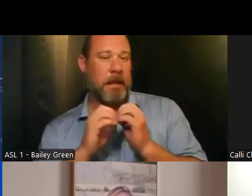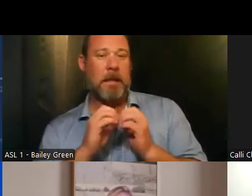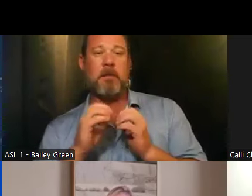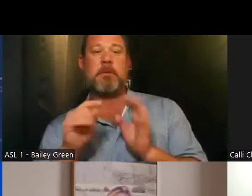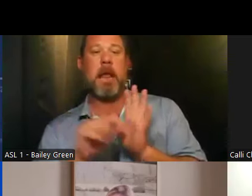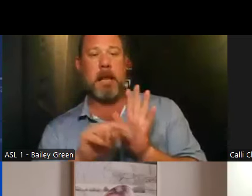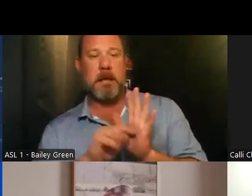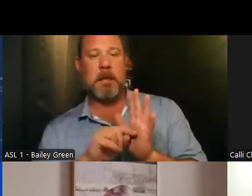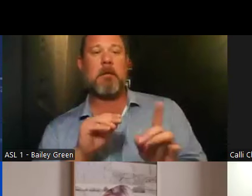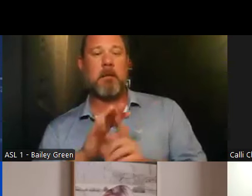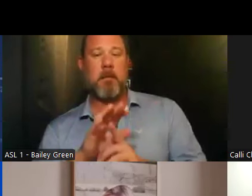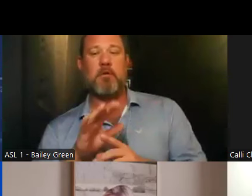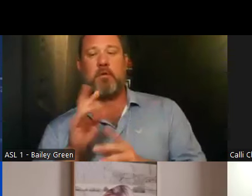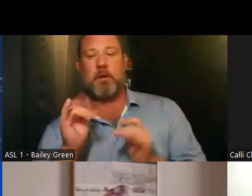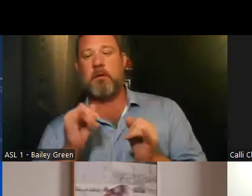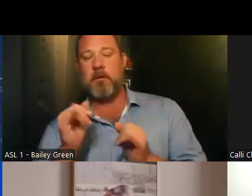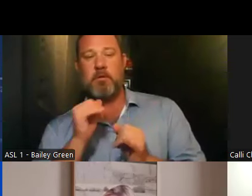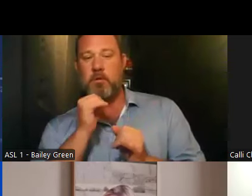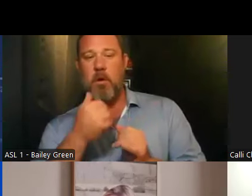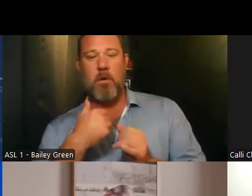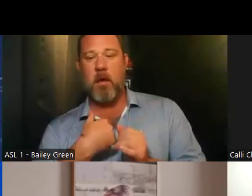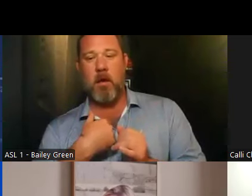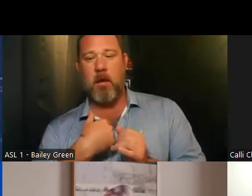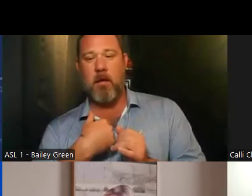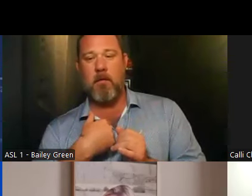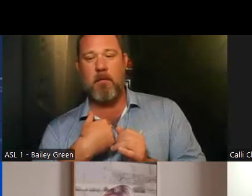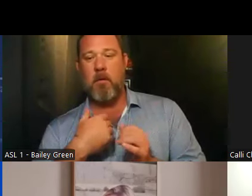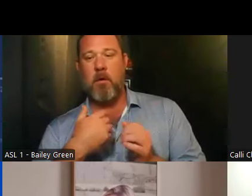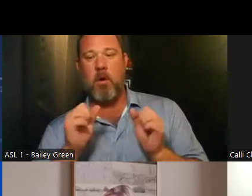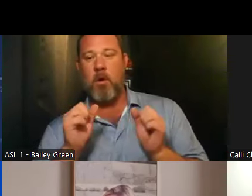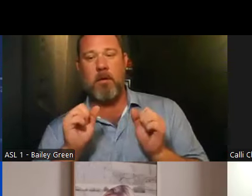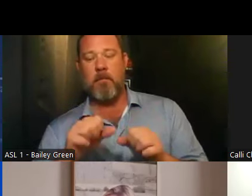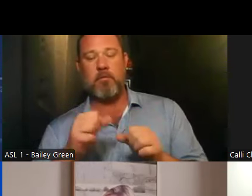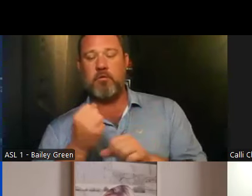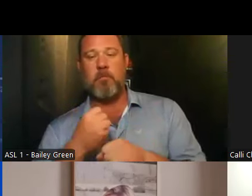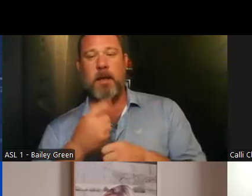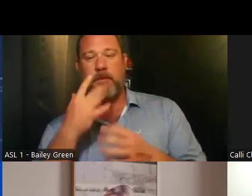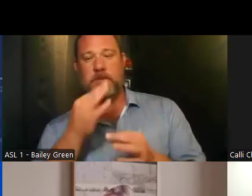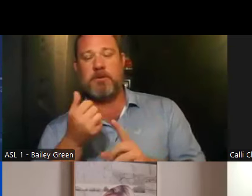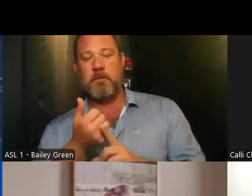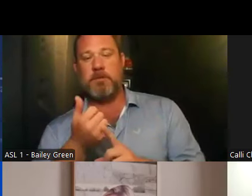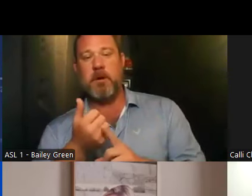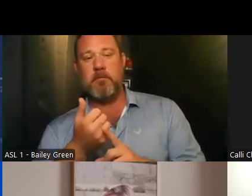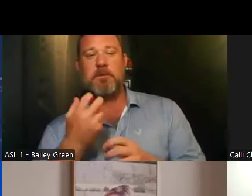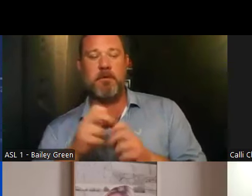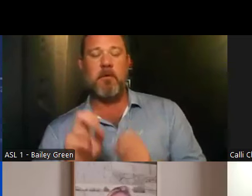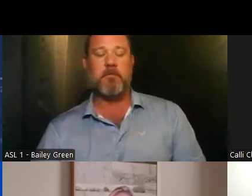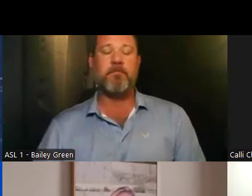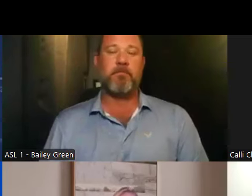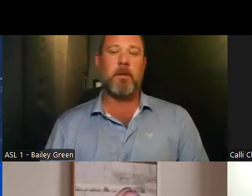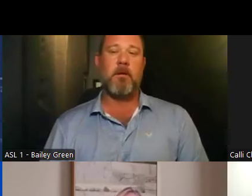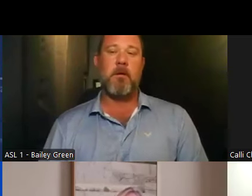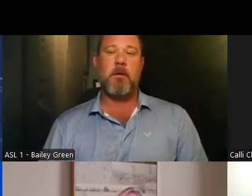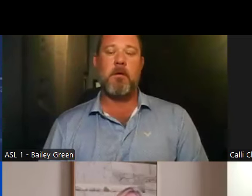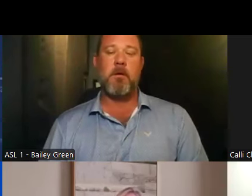negative impacts to individuals that don't have like anything, that aren't able to make those kinds of decisions on their own, but it is a difficult road. Mm-hmm.